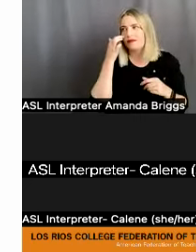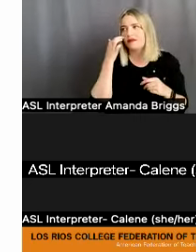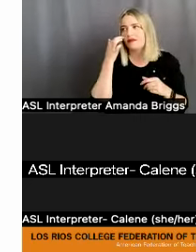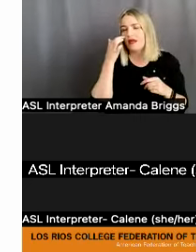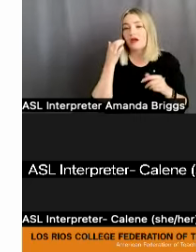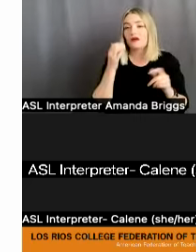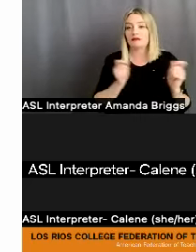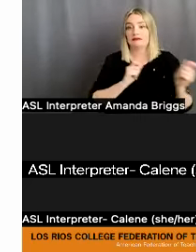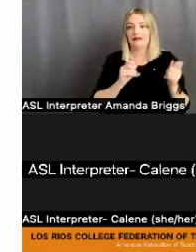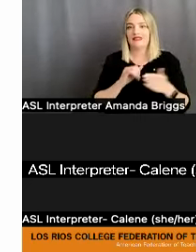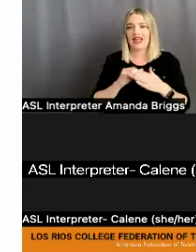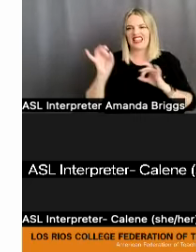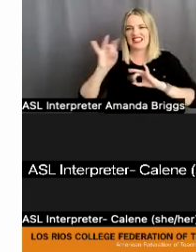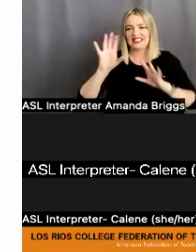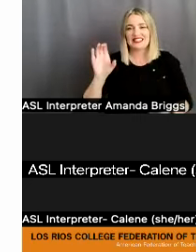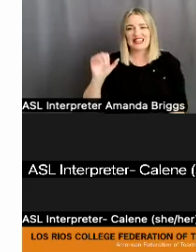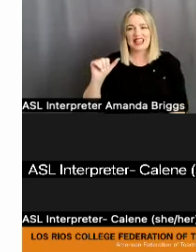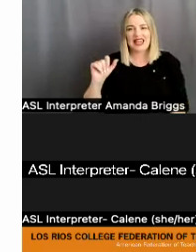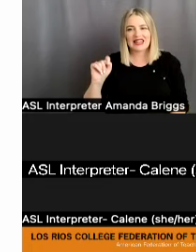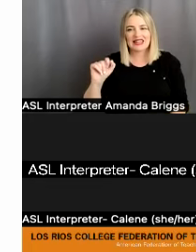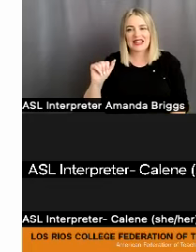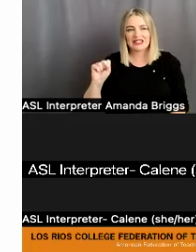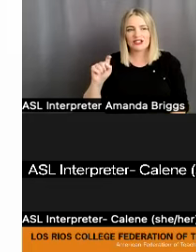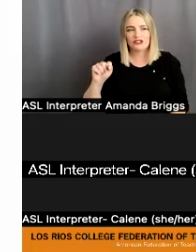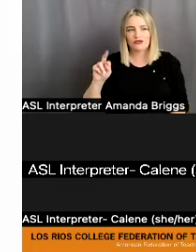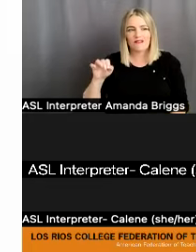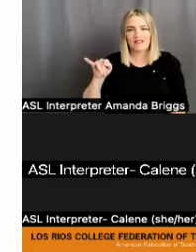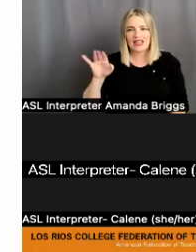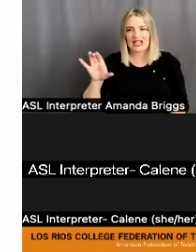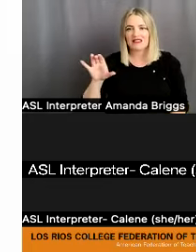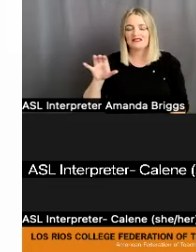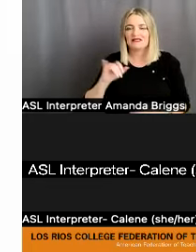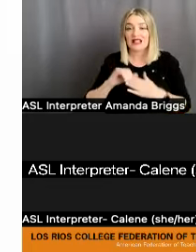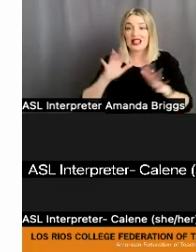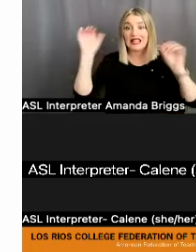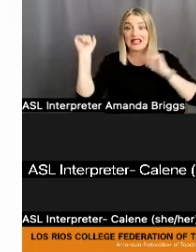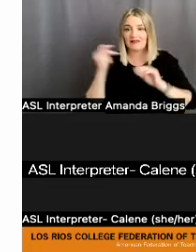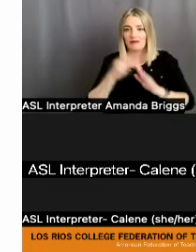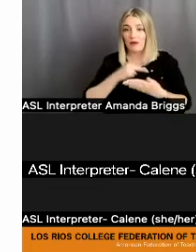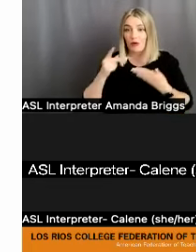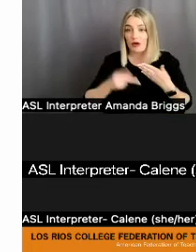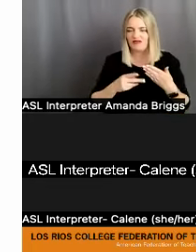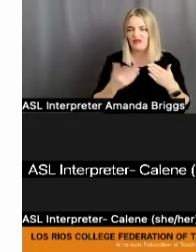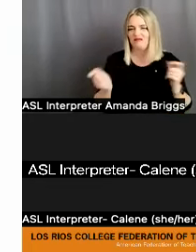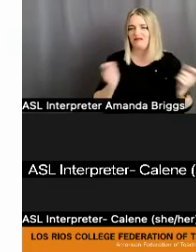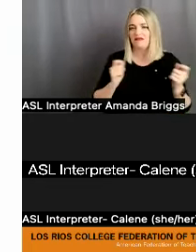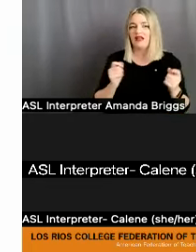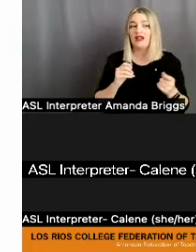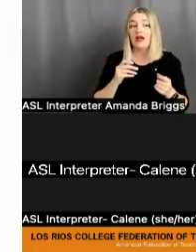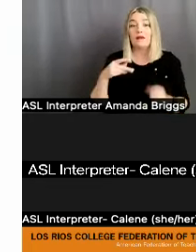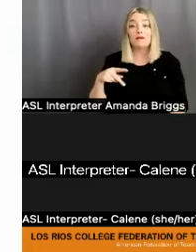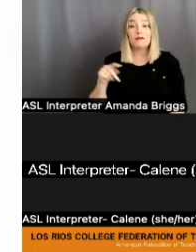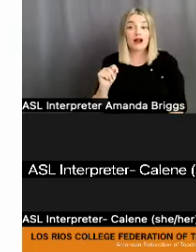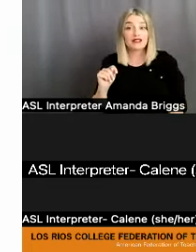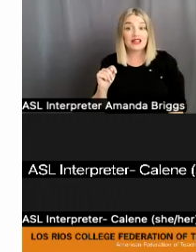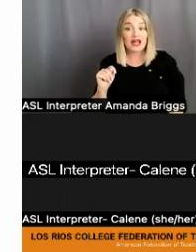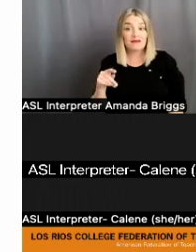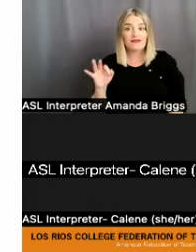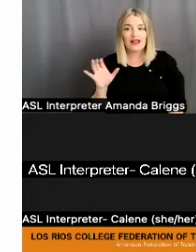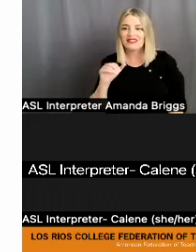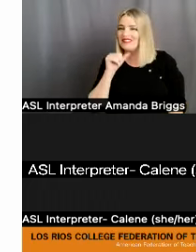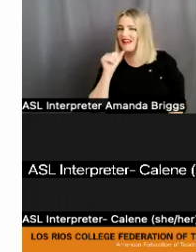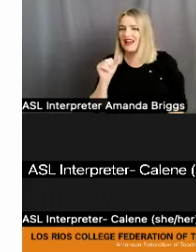the catastrophic leave program. That particular piece of it is not a part-time faculty or not eligible for